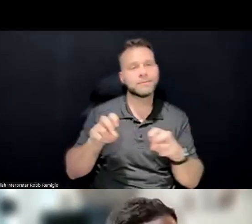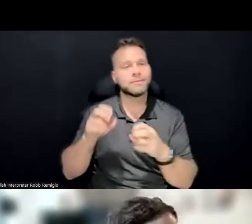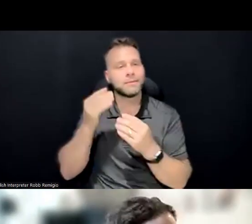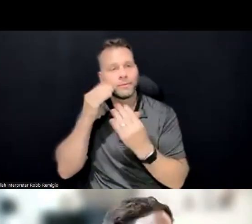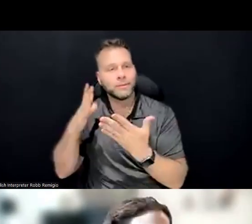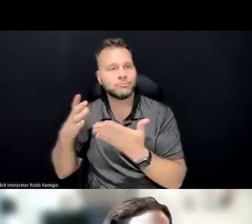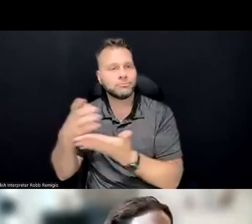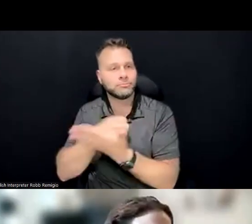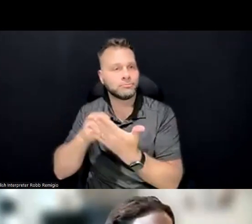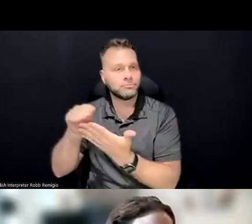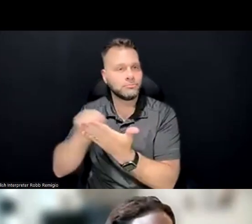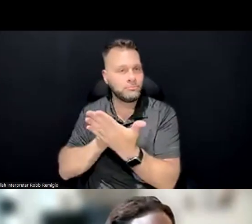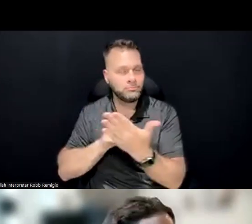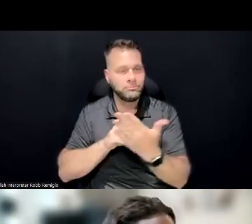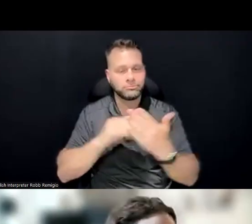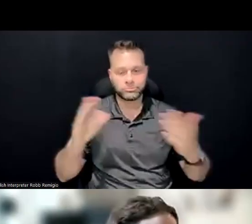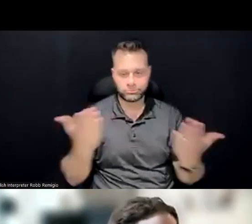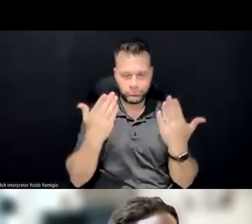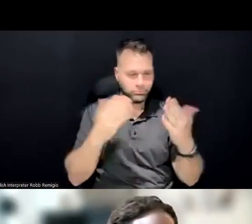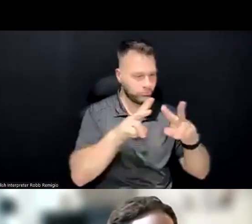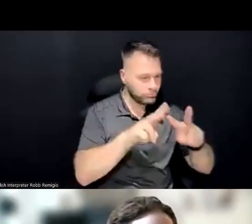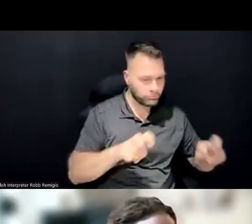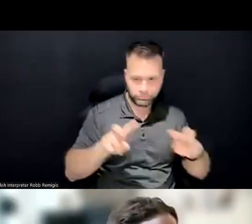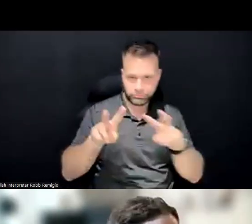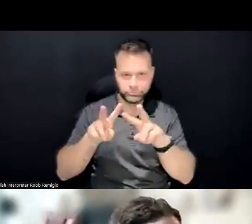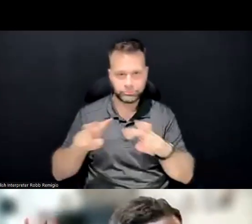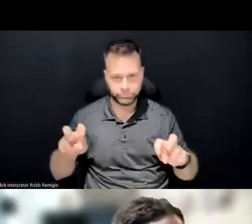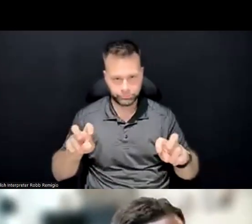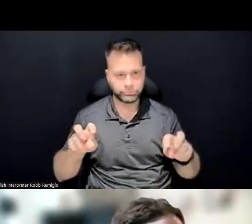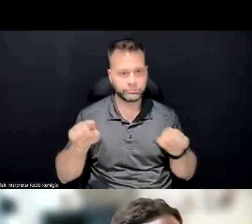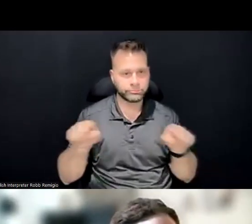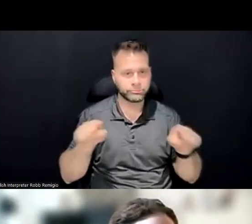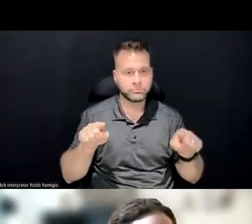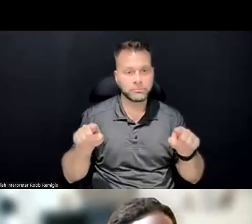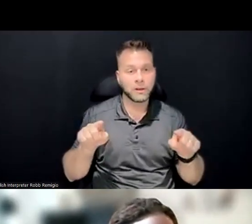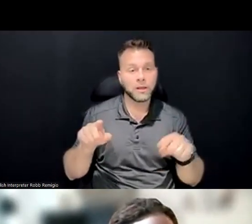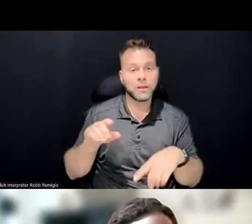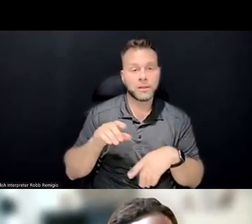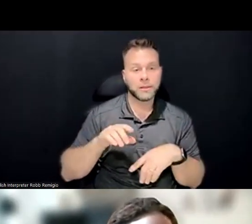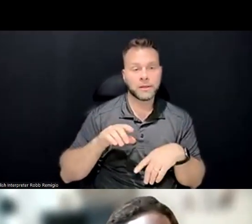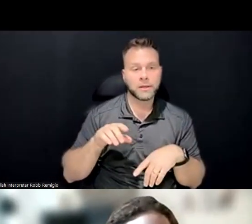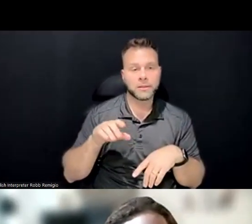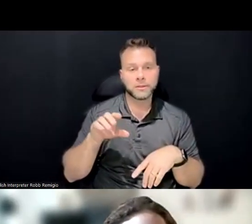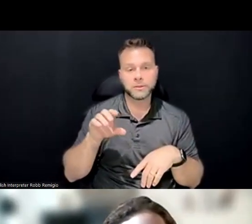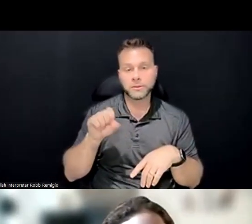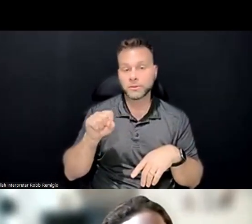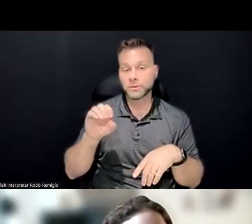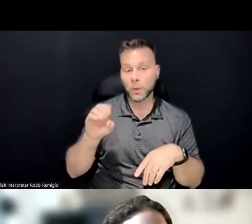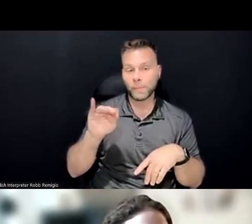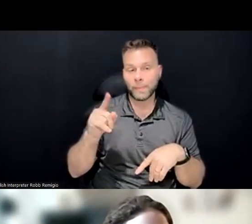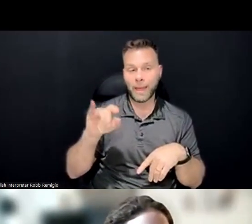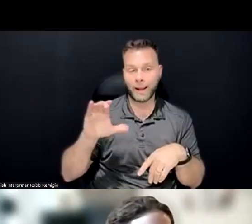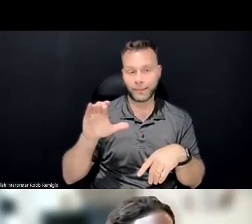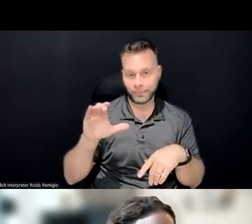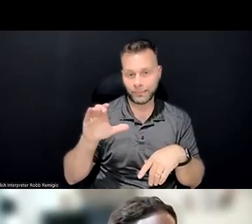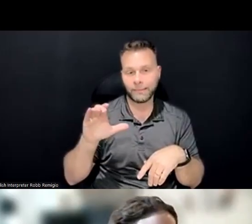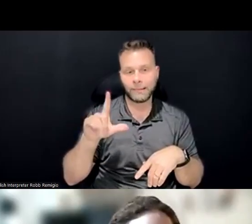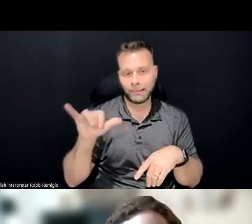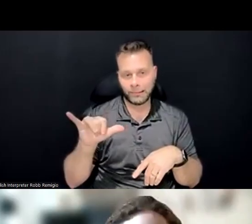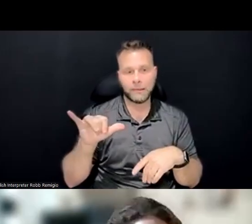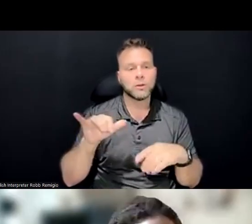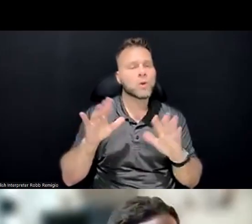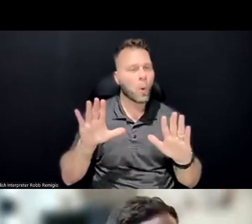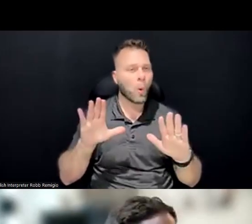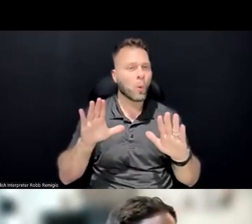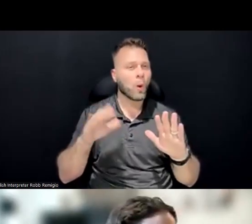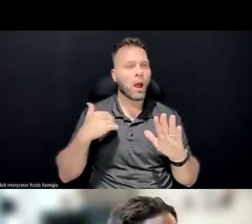were analyzed thematically, and there's more information on our methods in our reports. And then what we did is we submitted